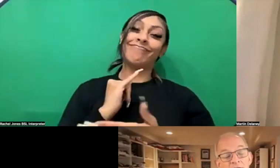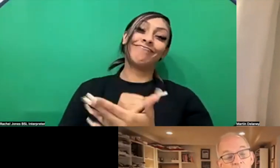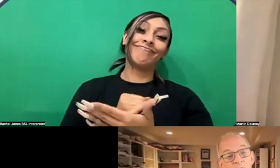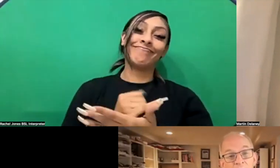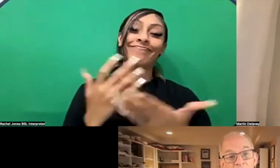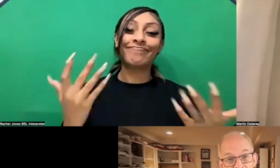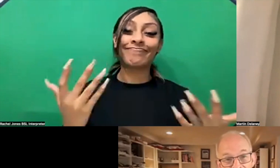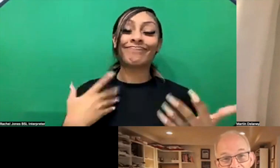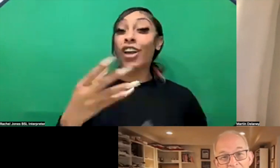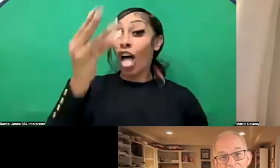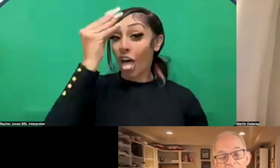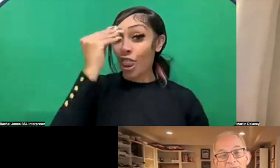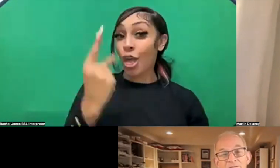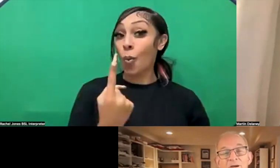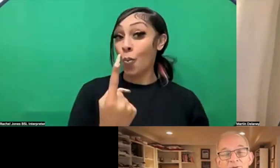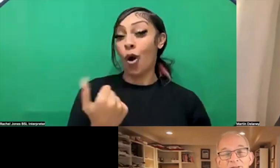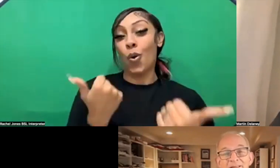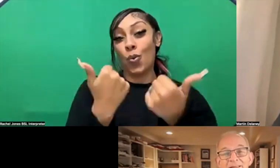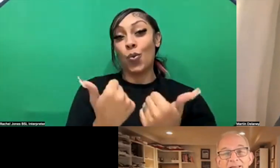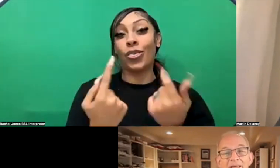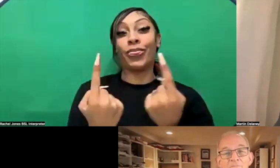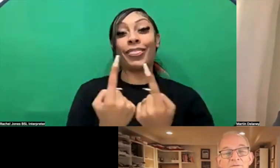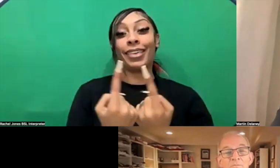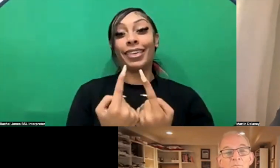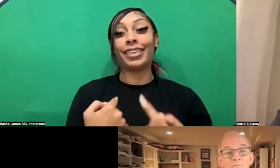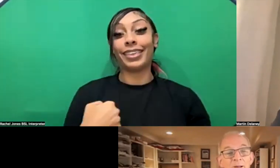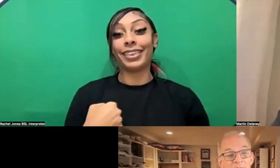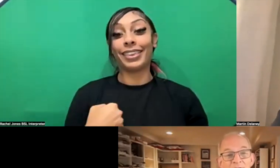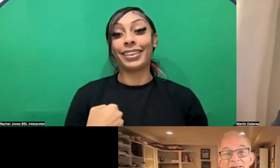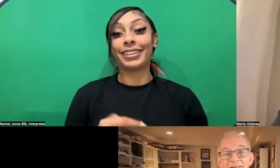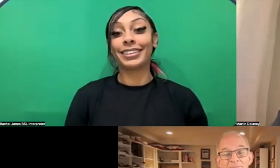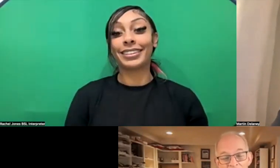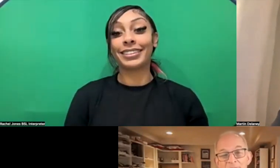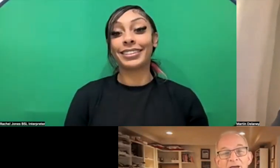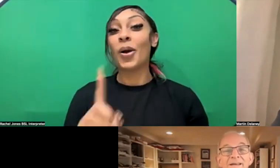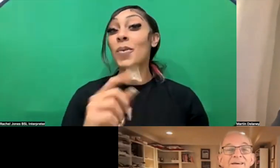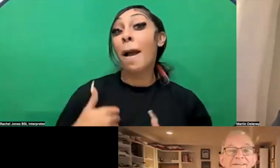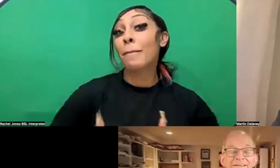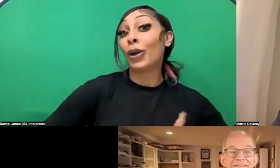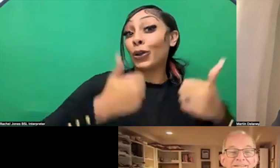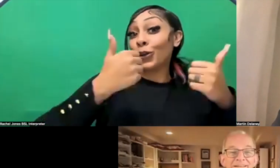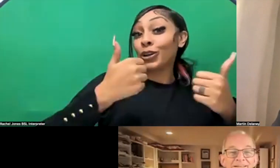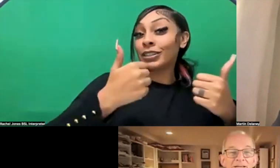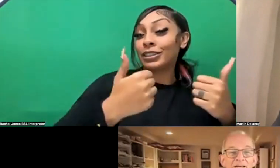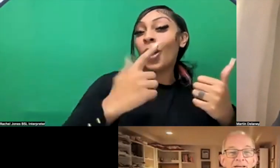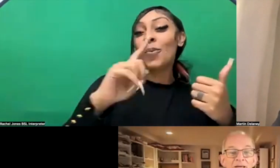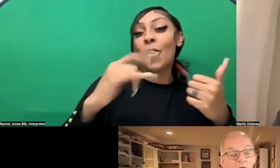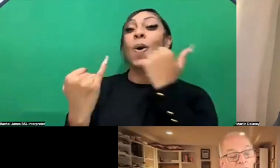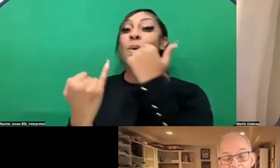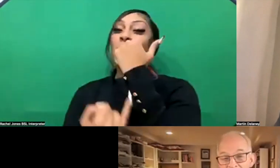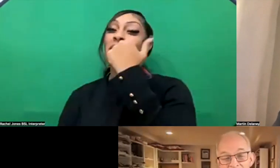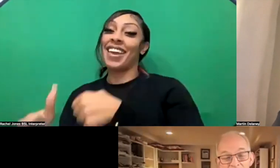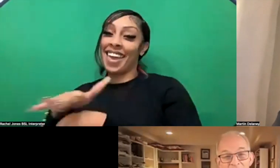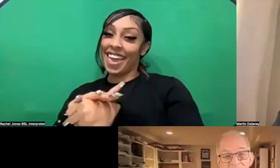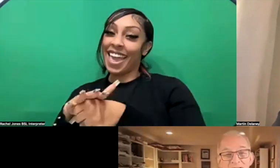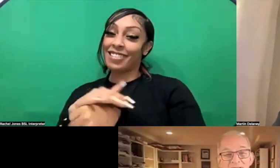I learned one good thing from having my first company, and that was what I'm good at and what I'm bad at. And right now